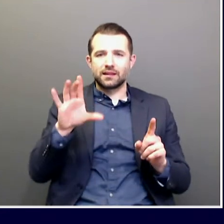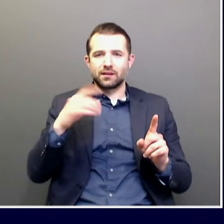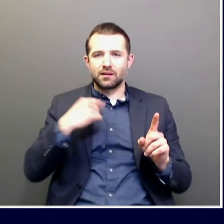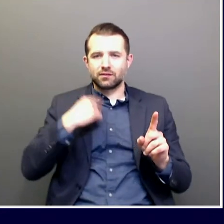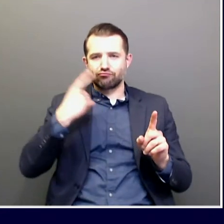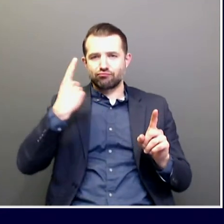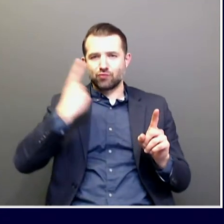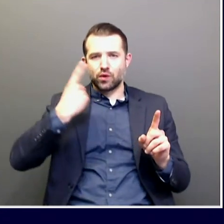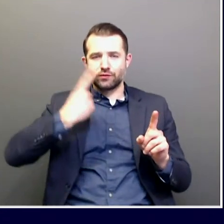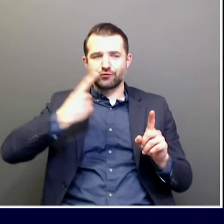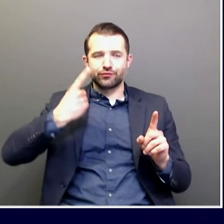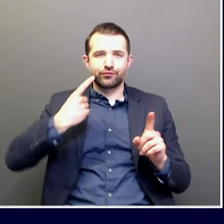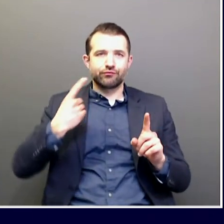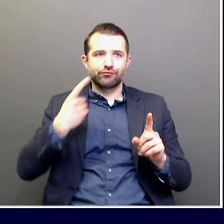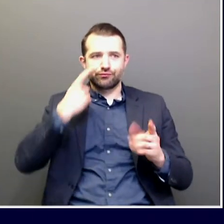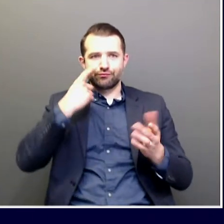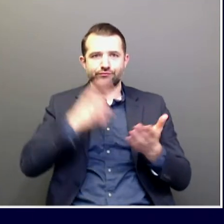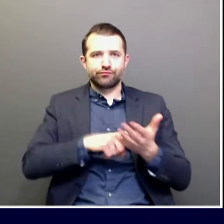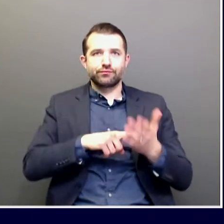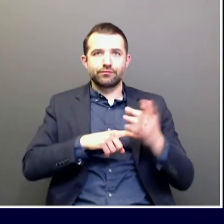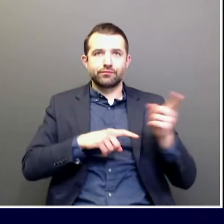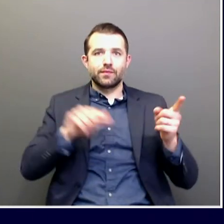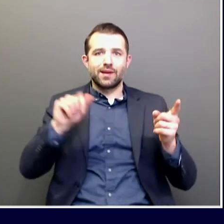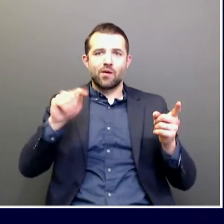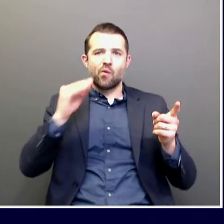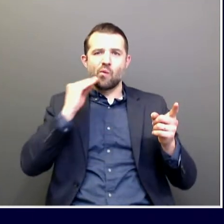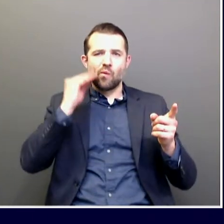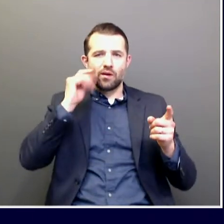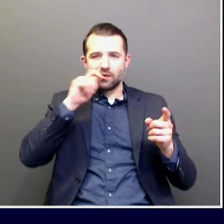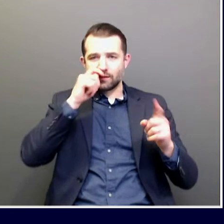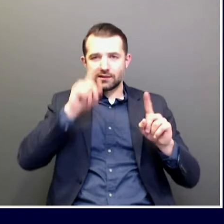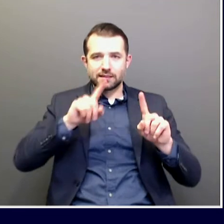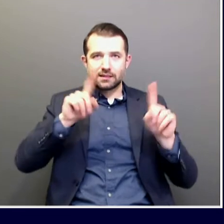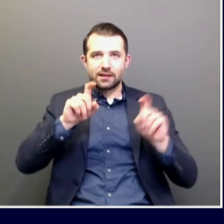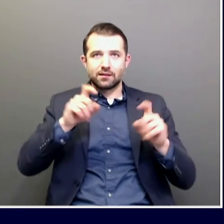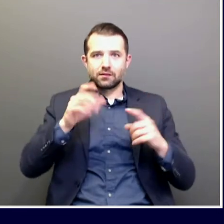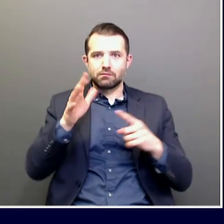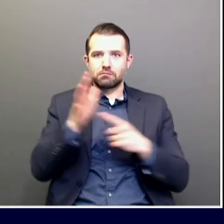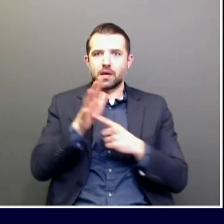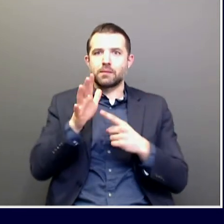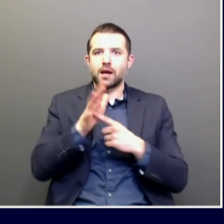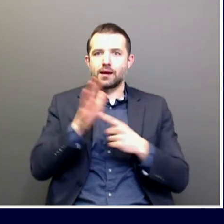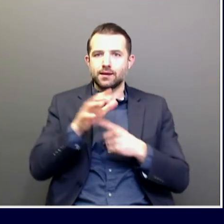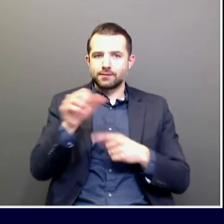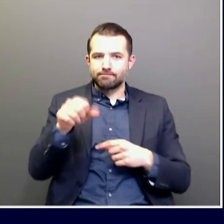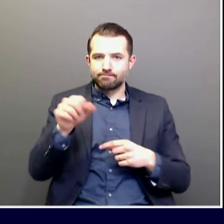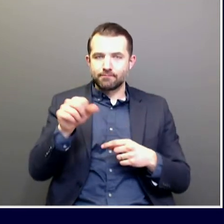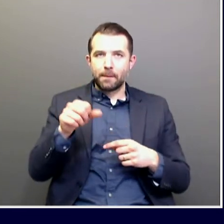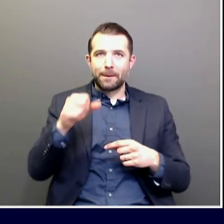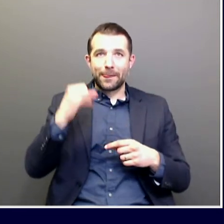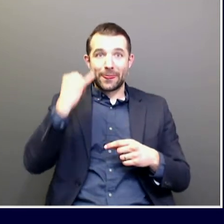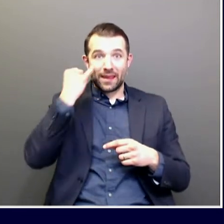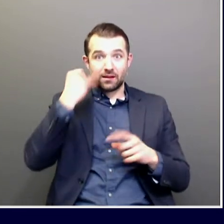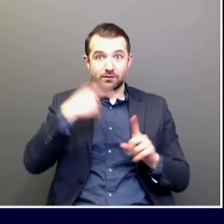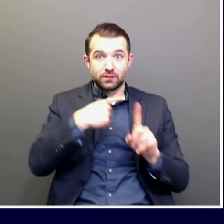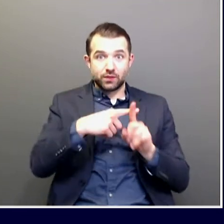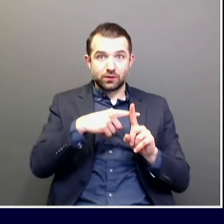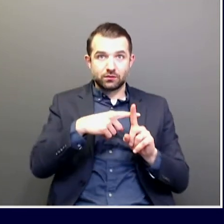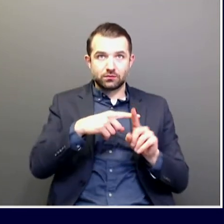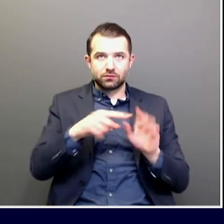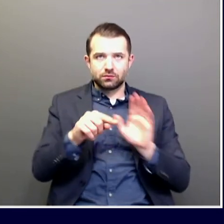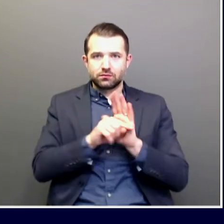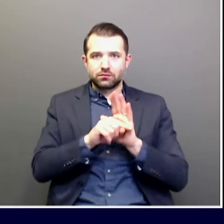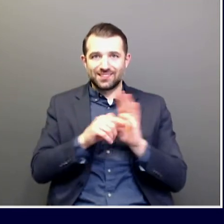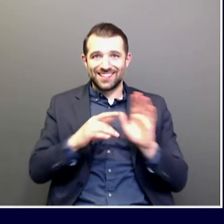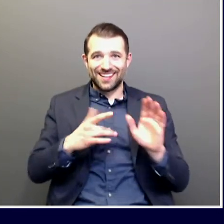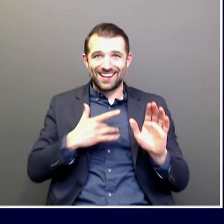snapshot because these tests aren't being reported? Well, Corey, that's an unfortunate limitation of at-home tests.